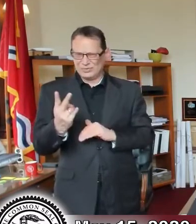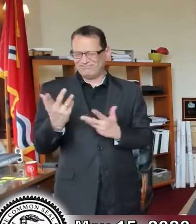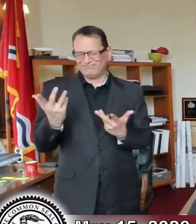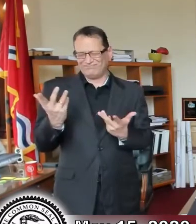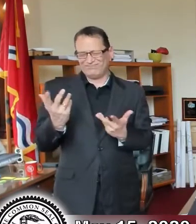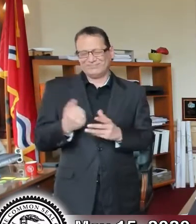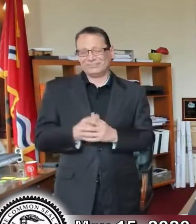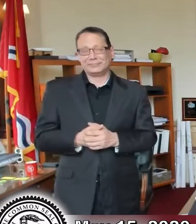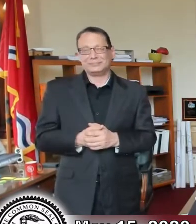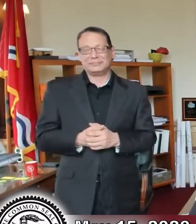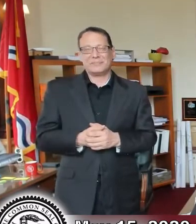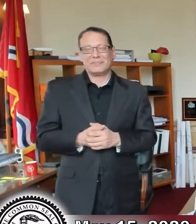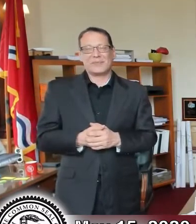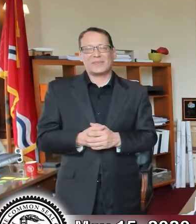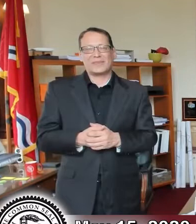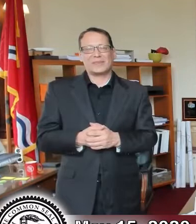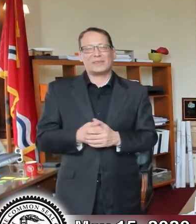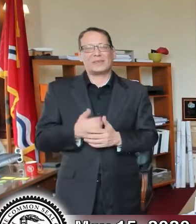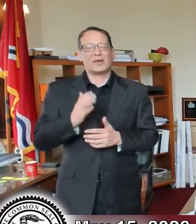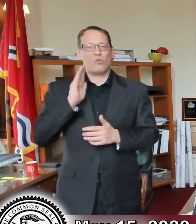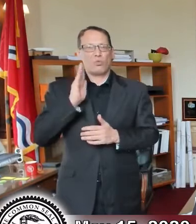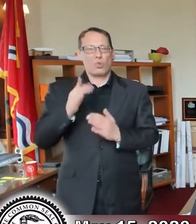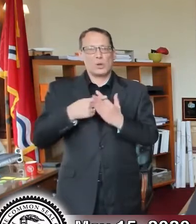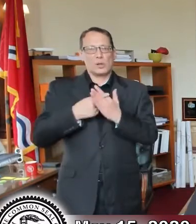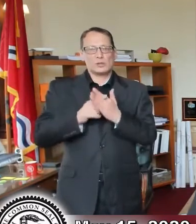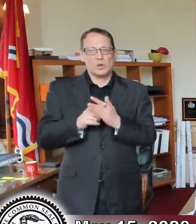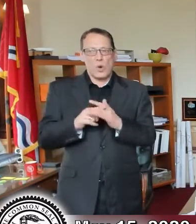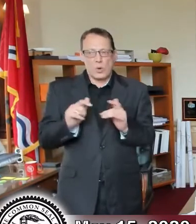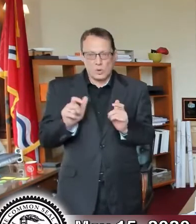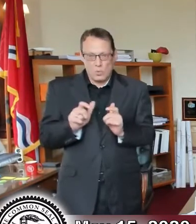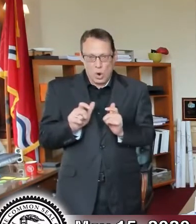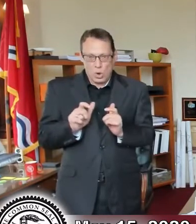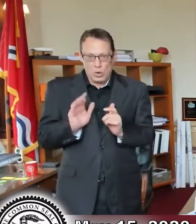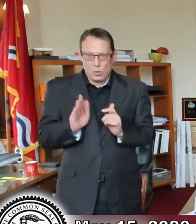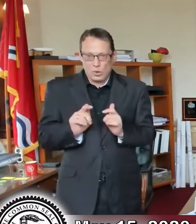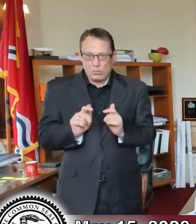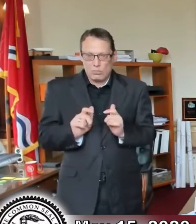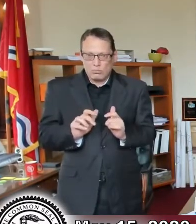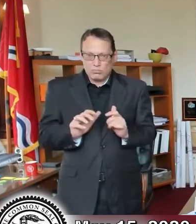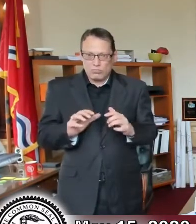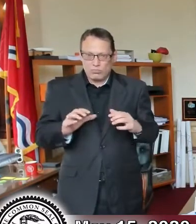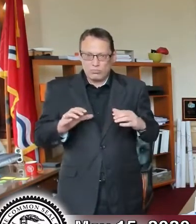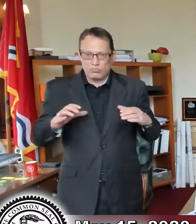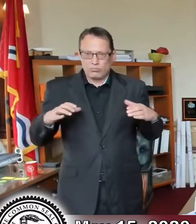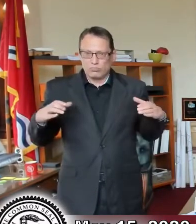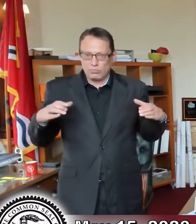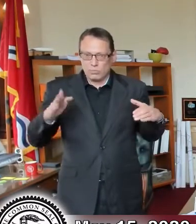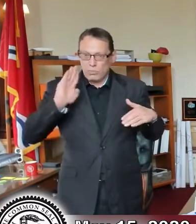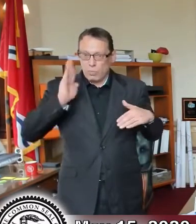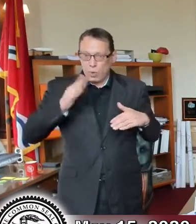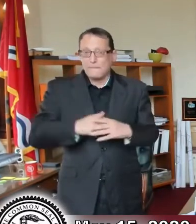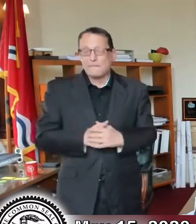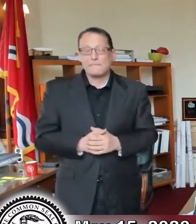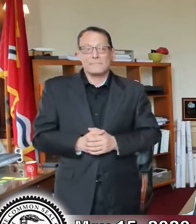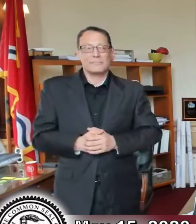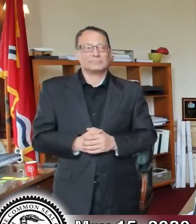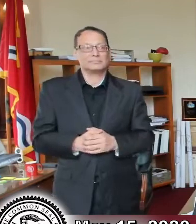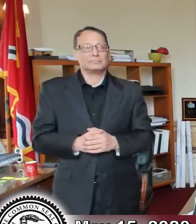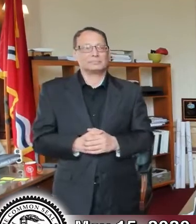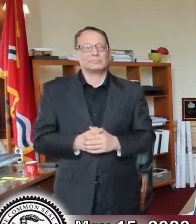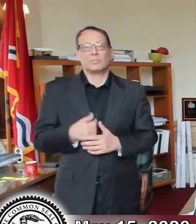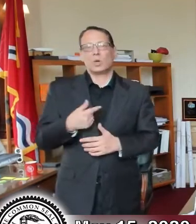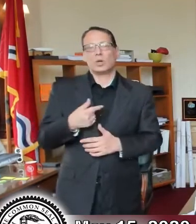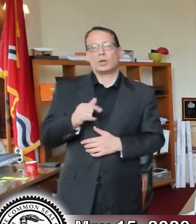but it will be that we're starting out small and would likely add some more venues to that.